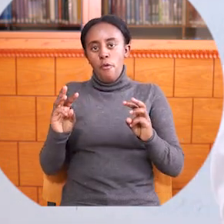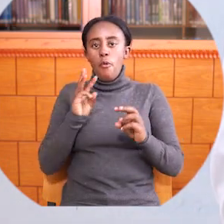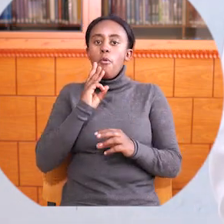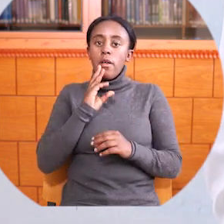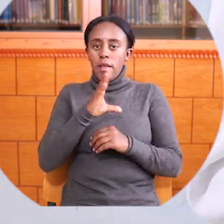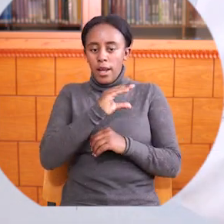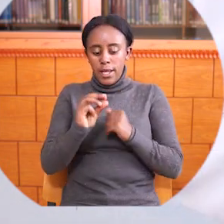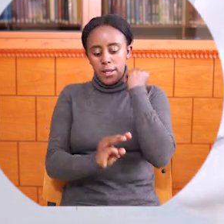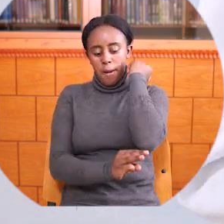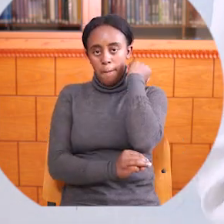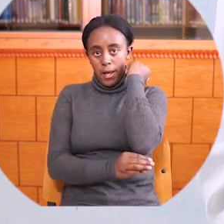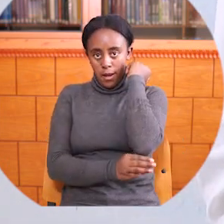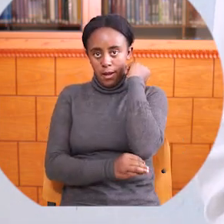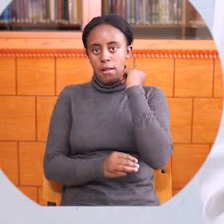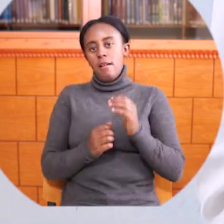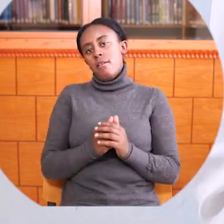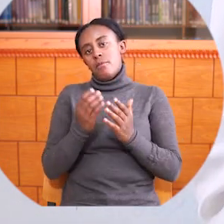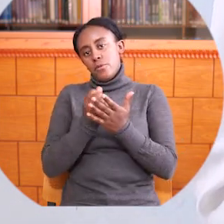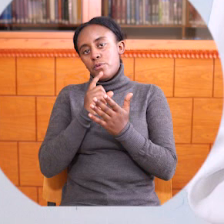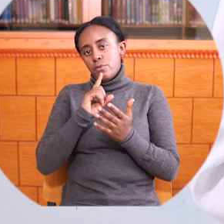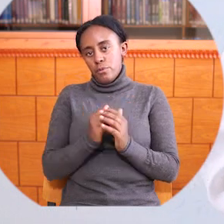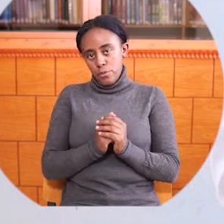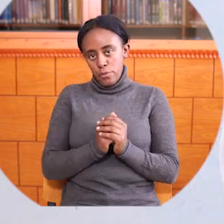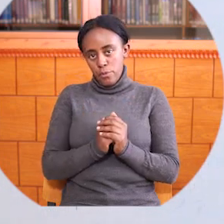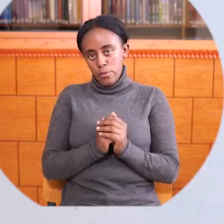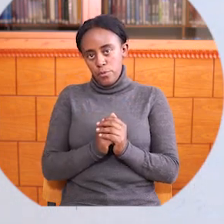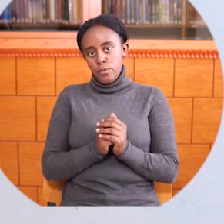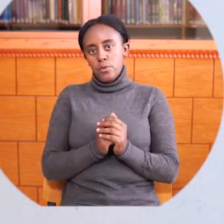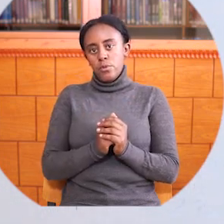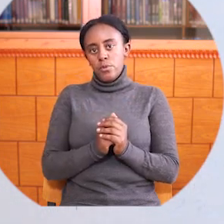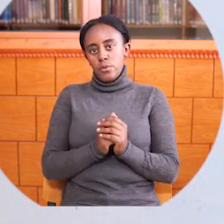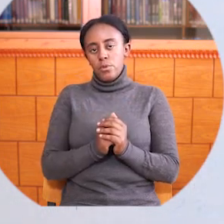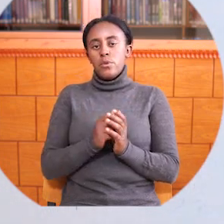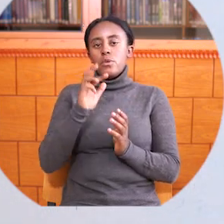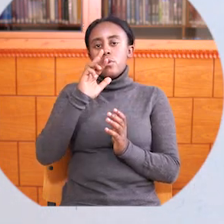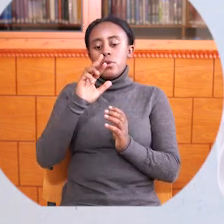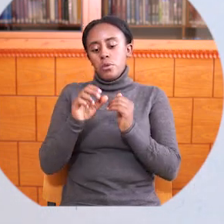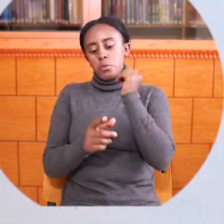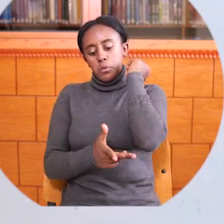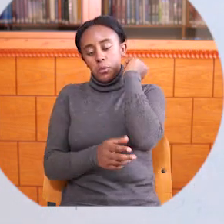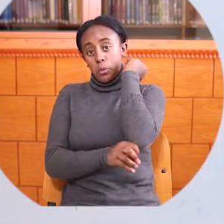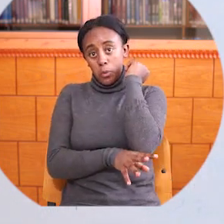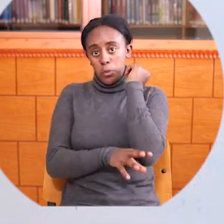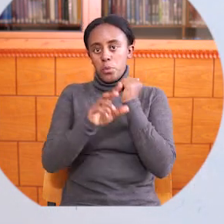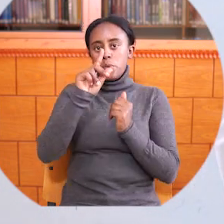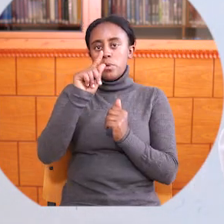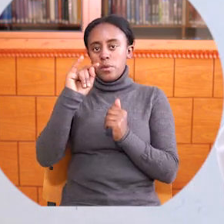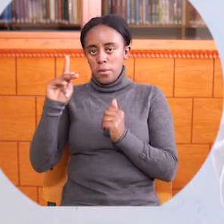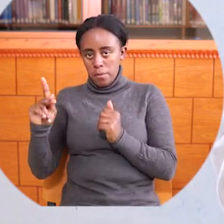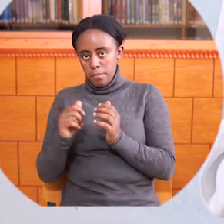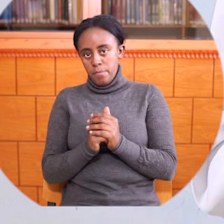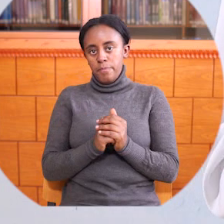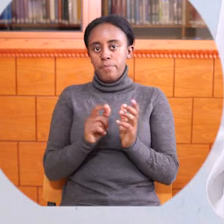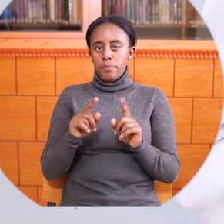the soil. And the fourth one is root tip. Root tip is a growing region of a